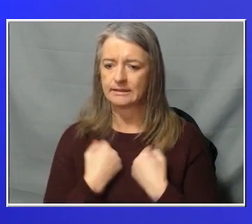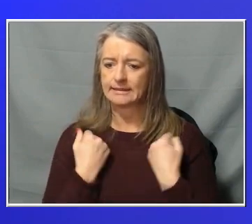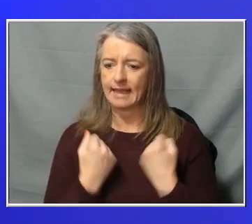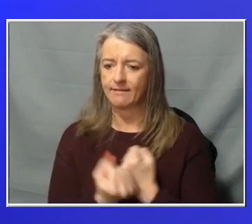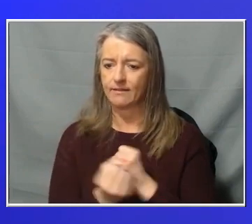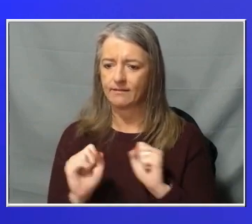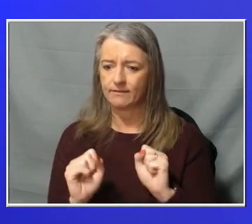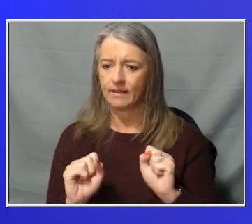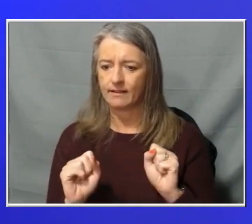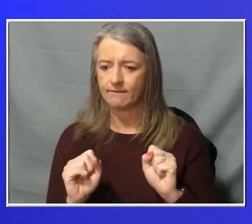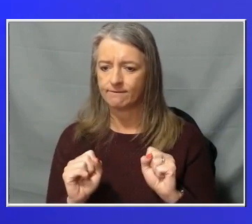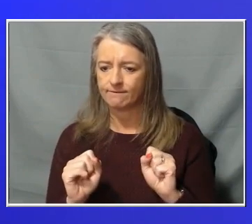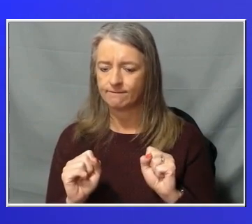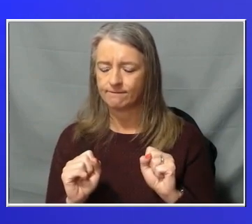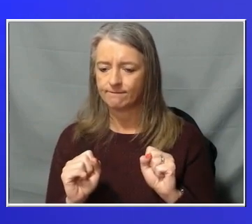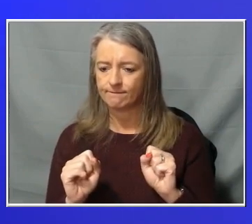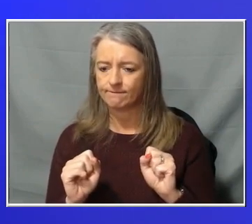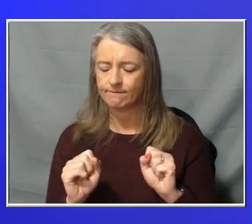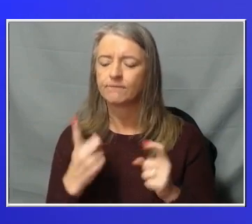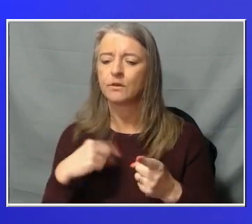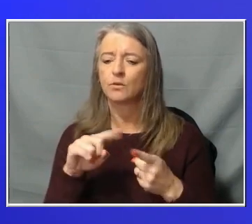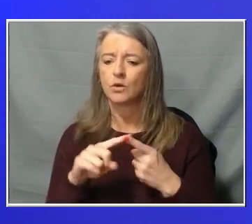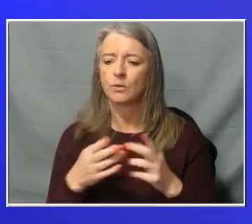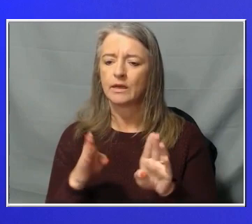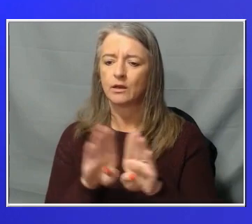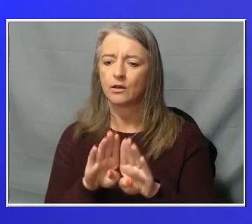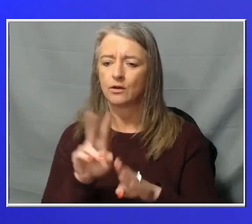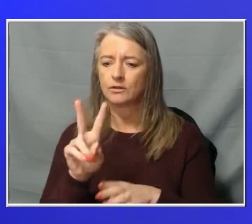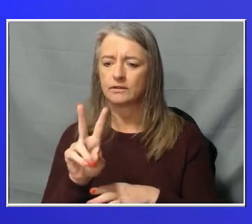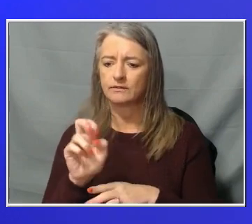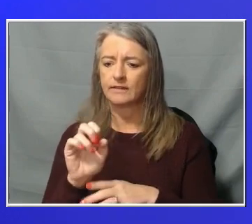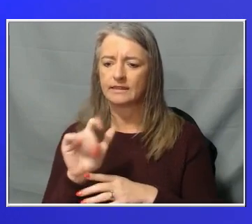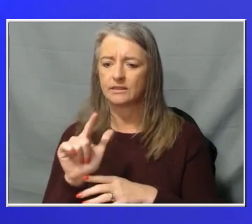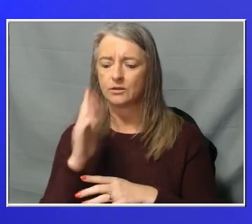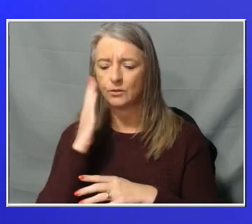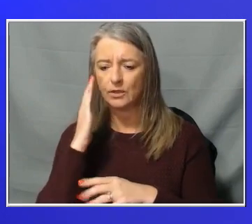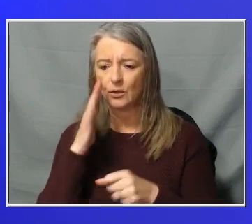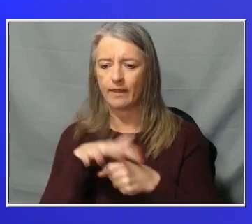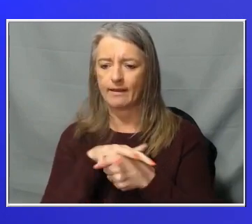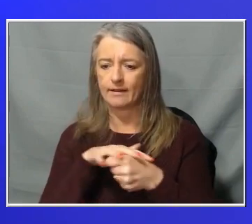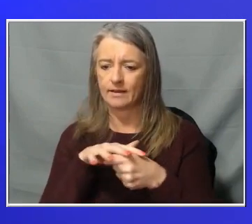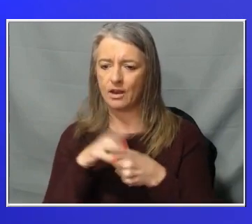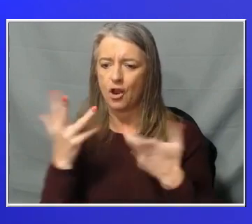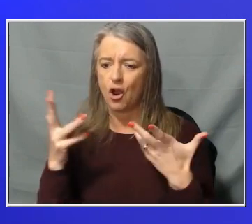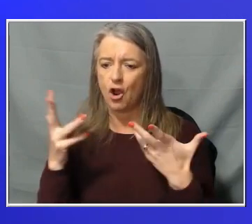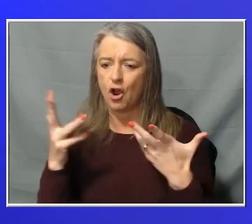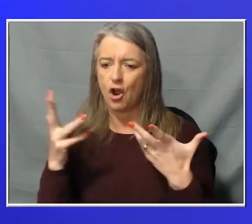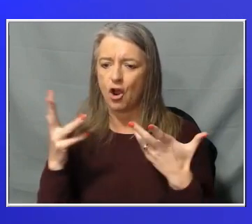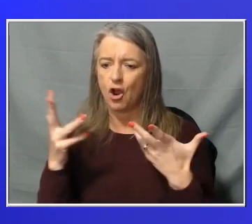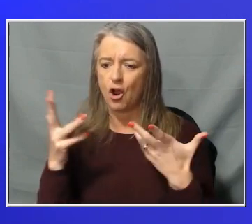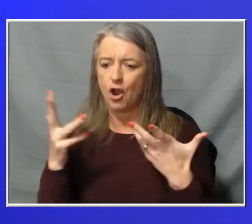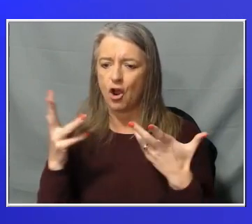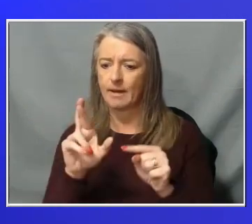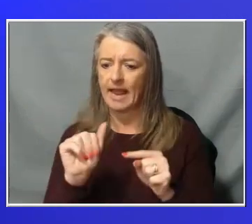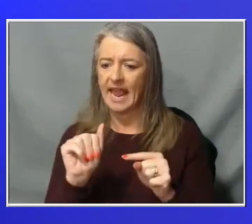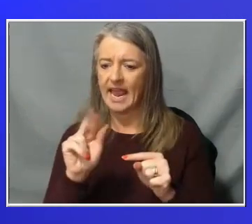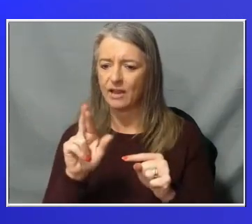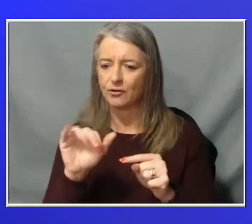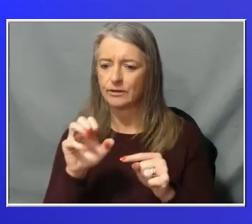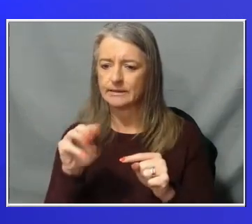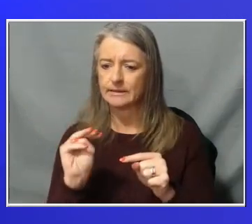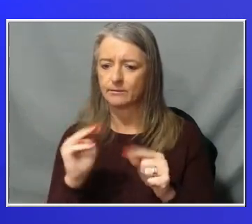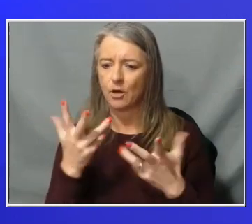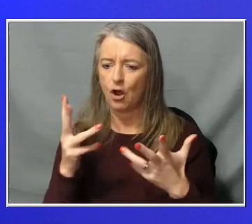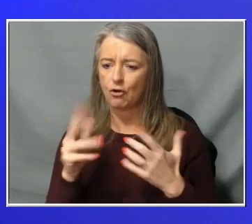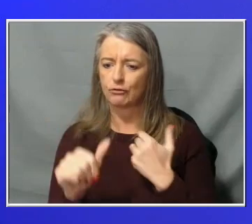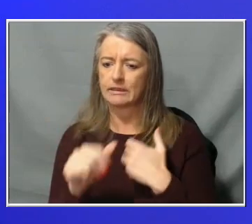life. So when we closed the blood vessel, we knew that that territory, already injured by the aneurysm and the bleeding, was also at